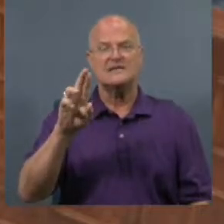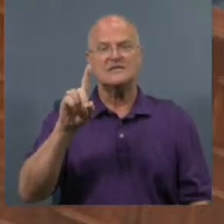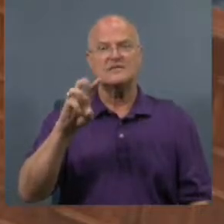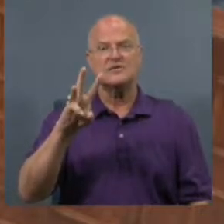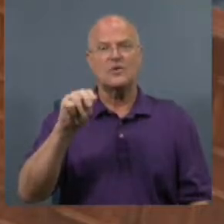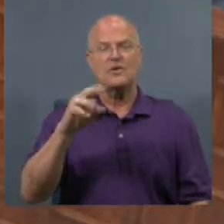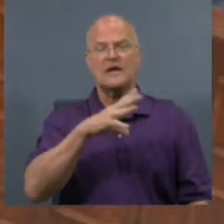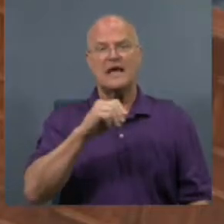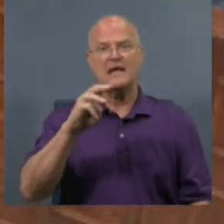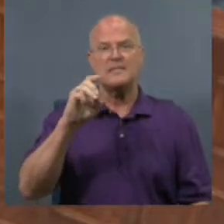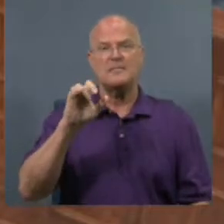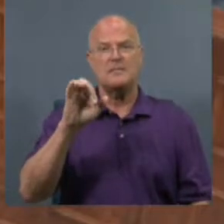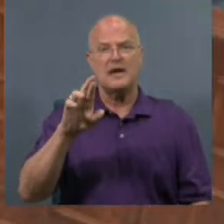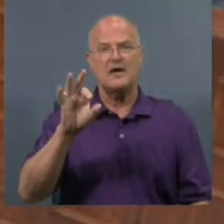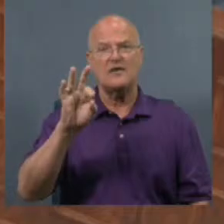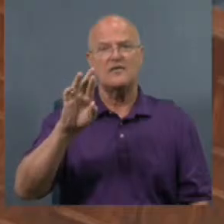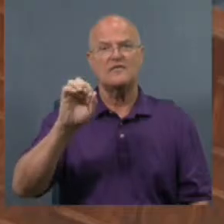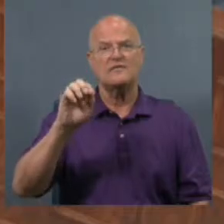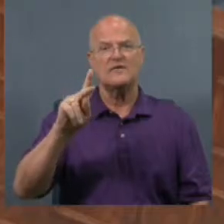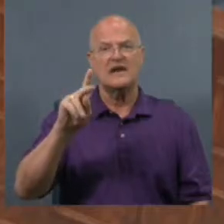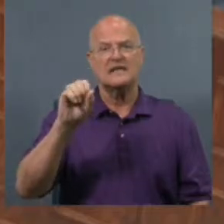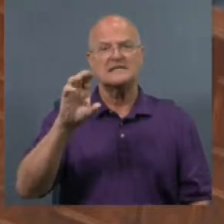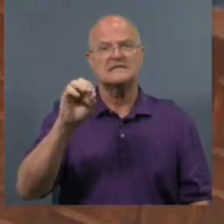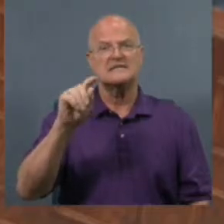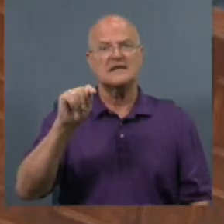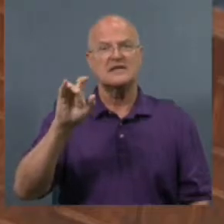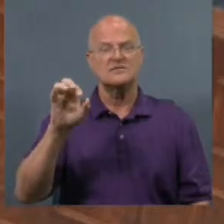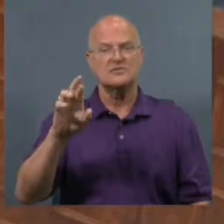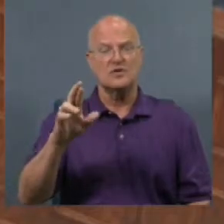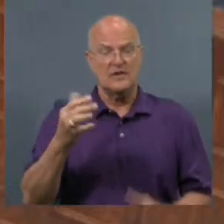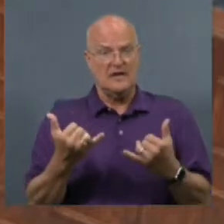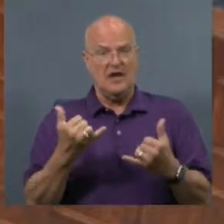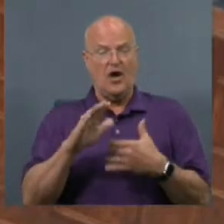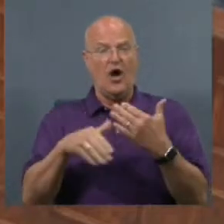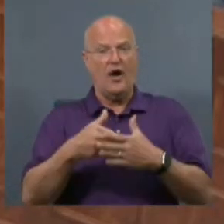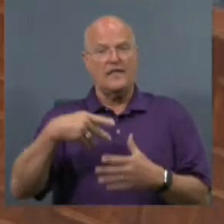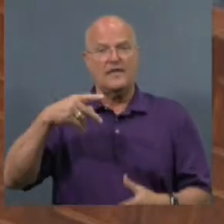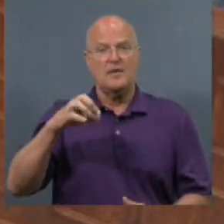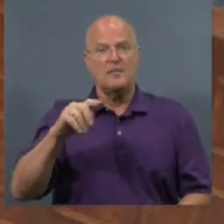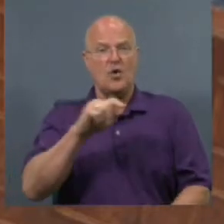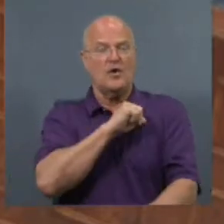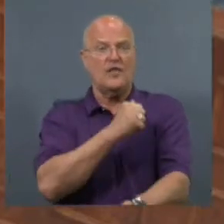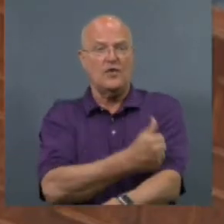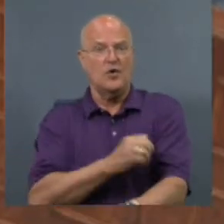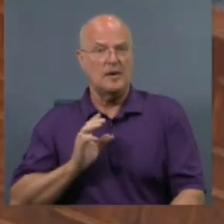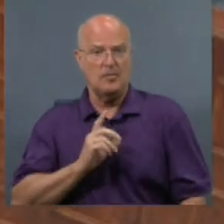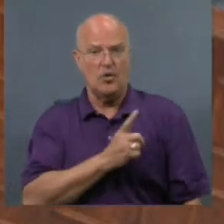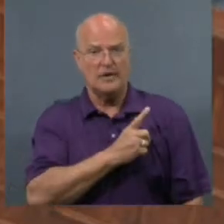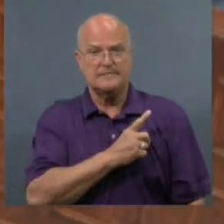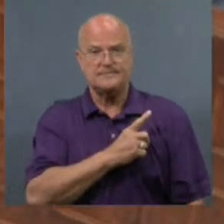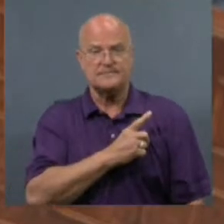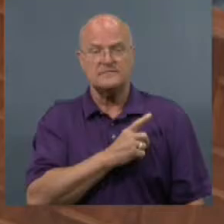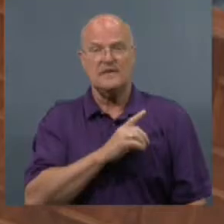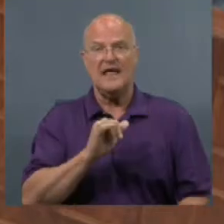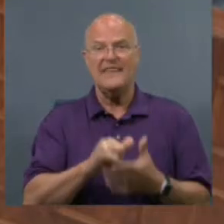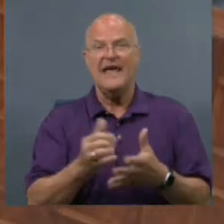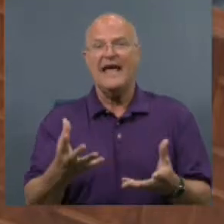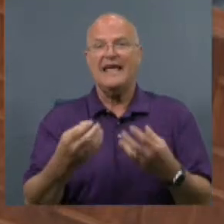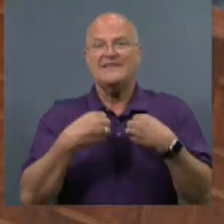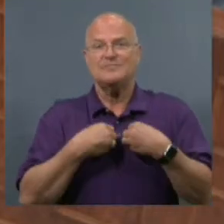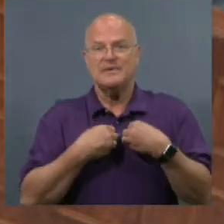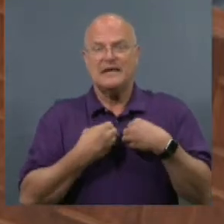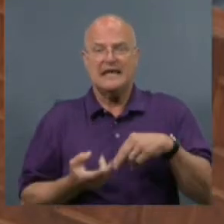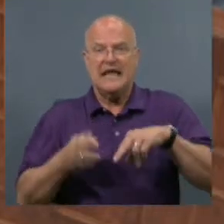Mayor Frank Scott Jr. are current board members of the Little Rock Port Authority. So that gives me an